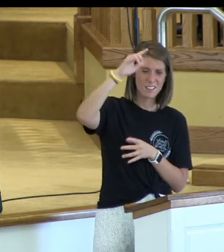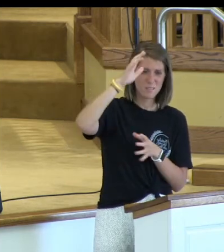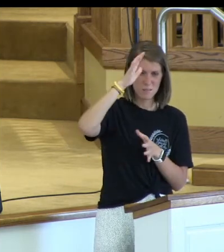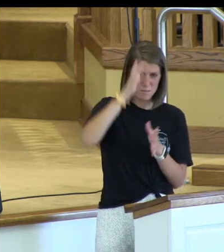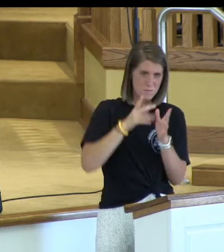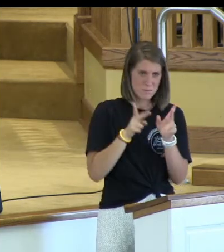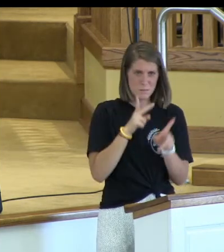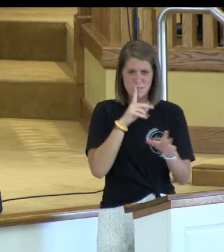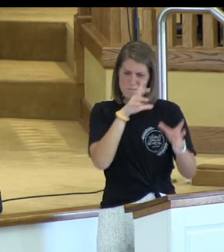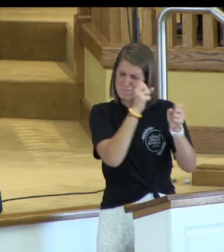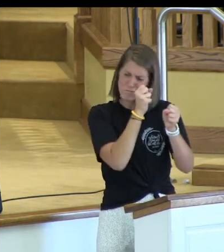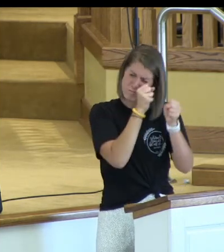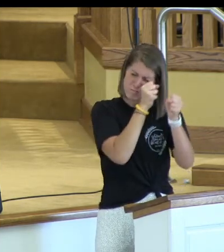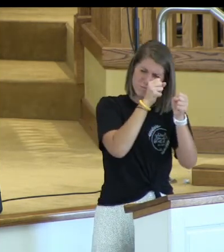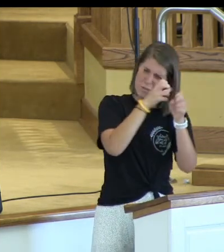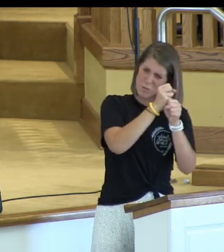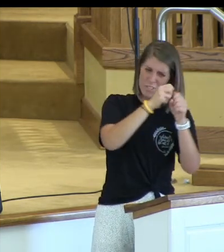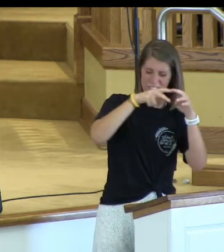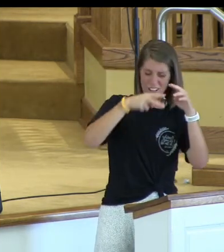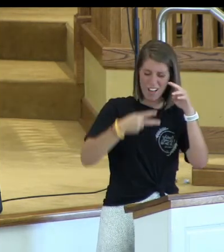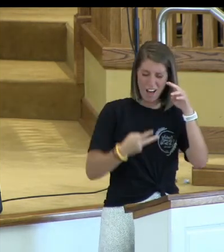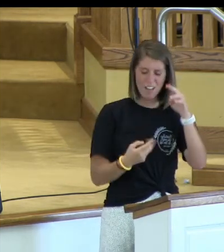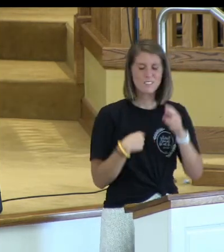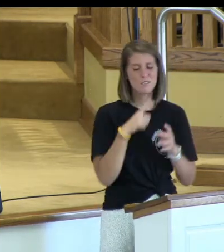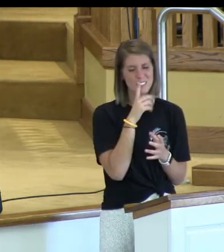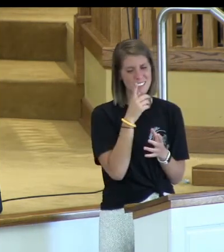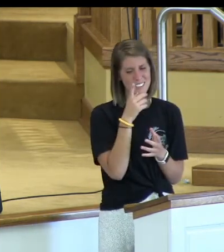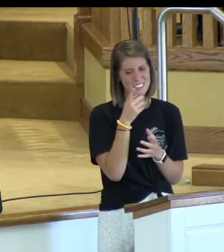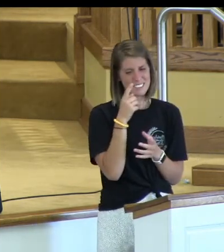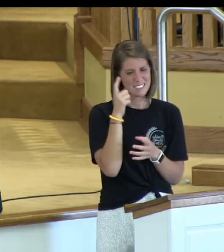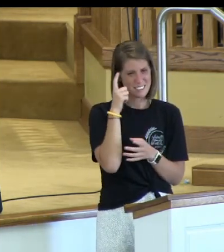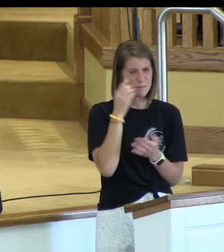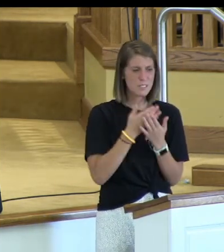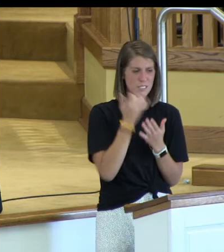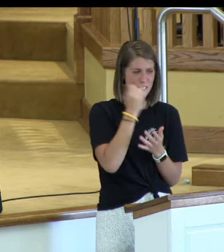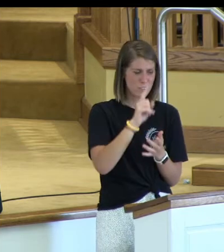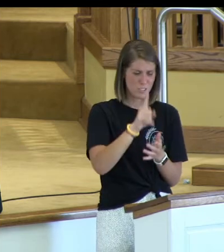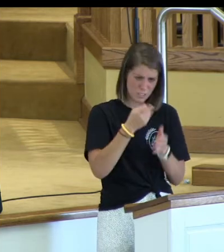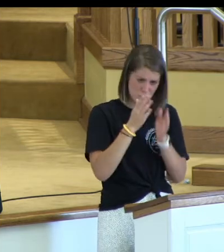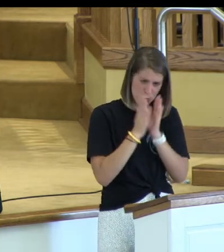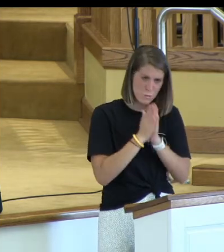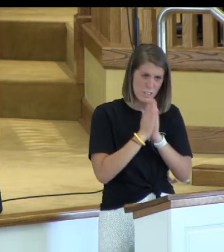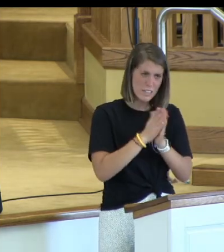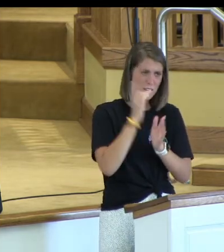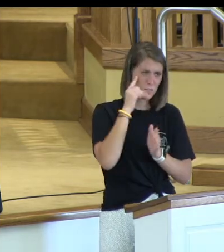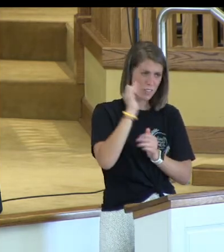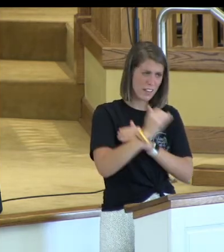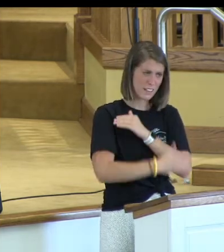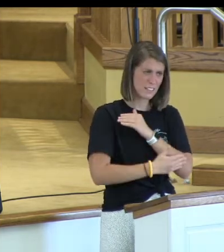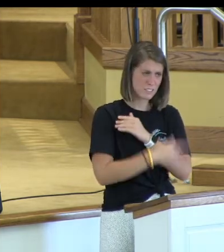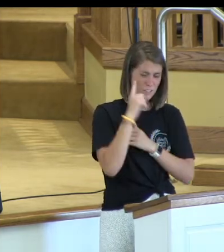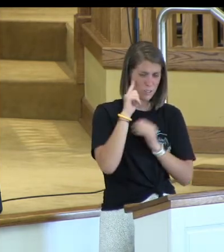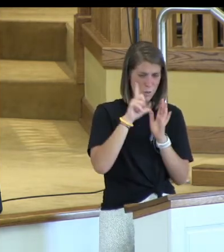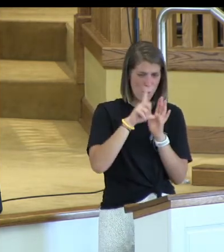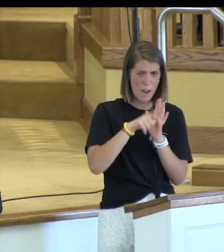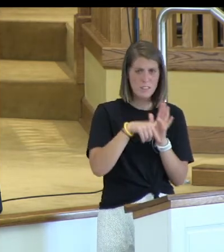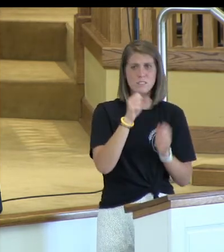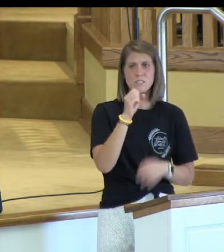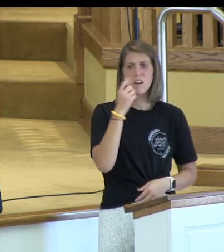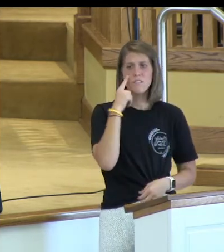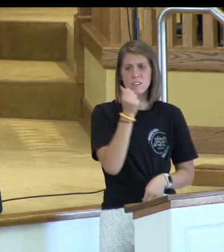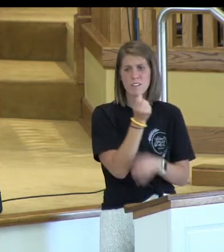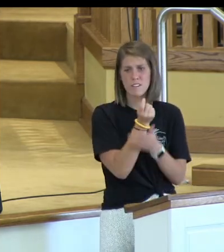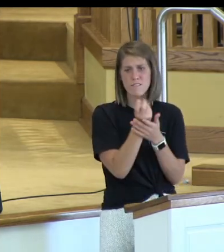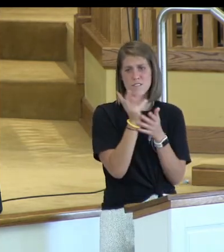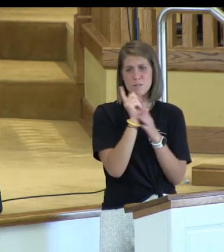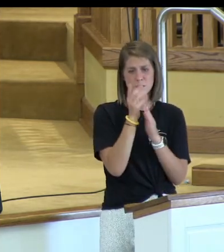to get out of the country. And so I just think it'd be really good if we would just pray for them for a little while. So just for a few